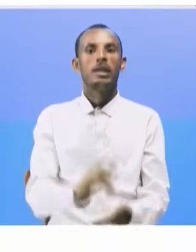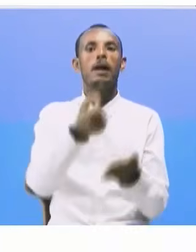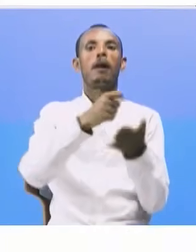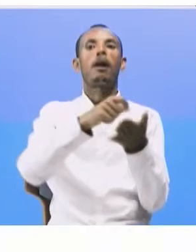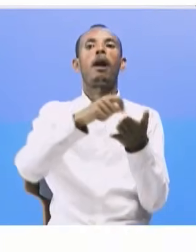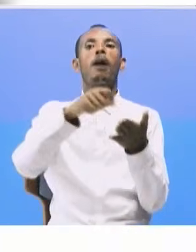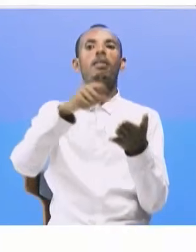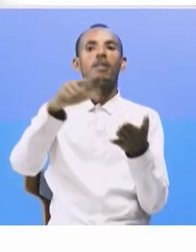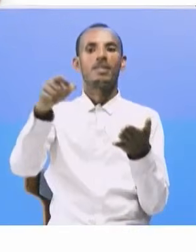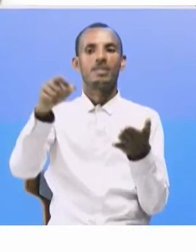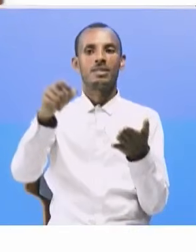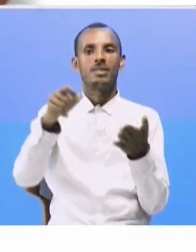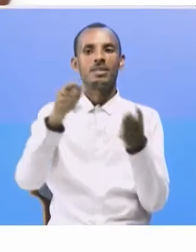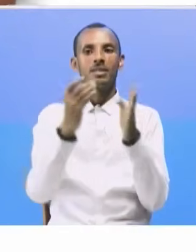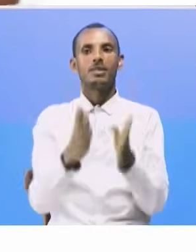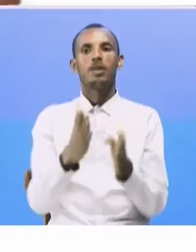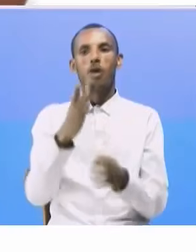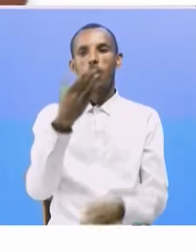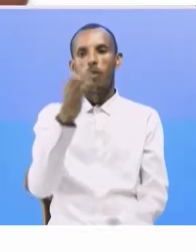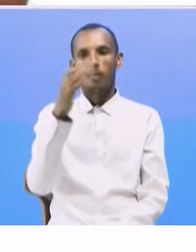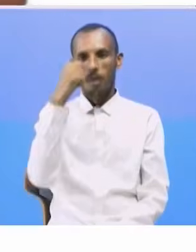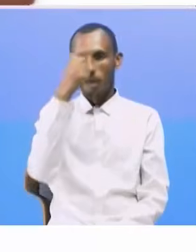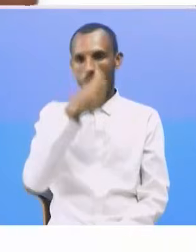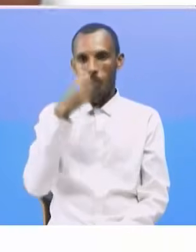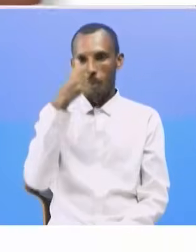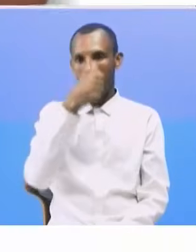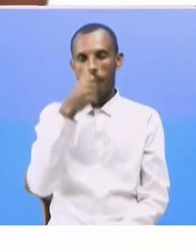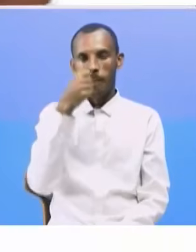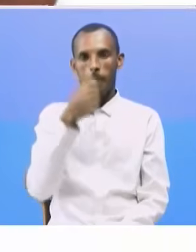of Ethiopia.